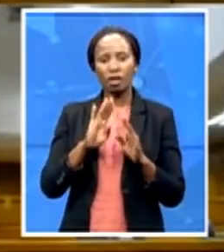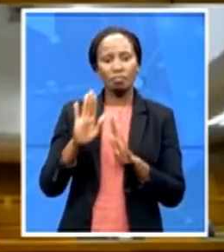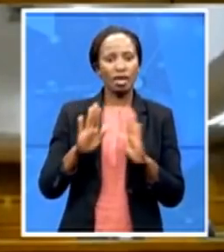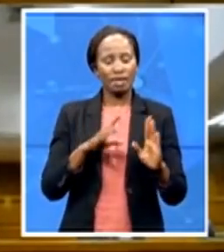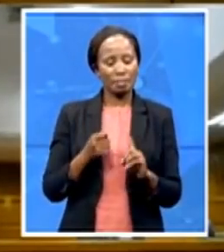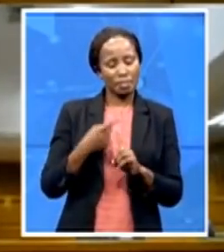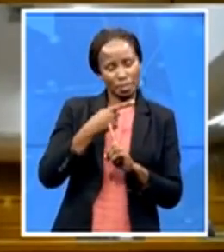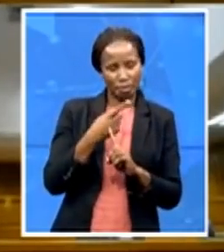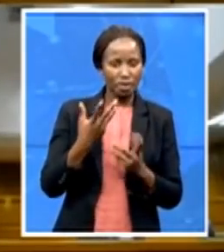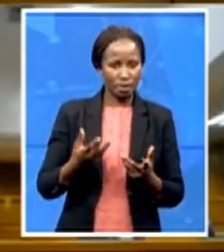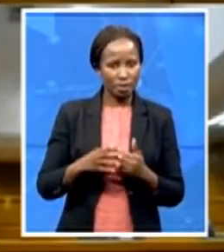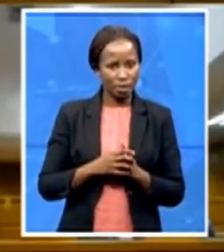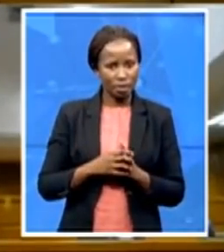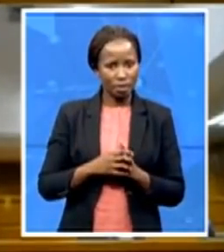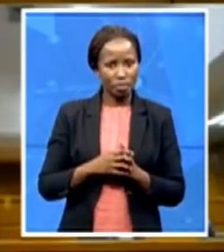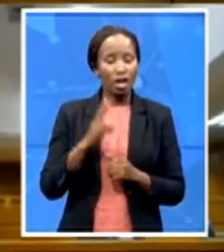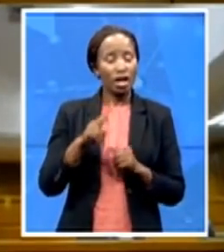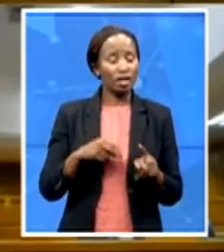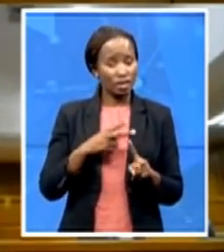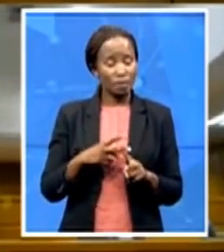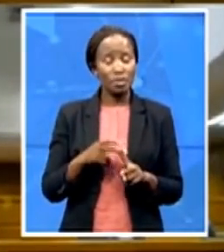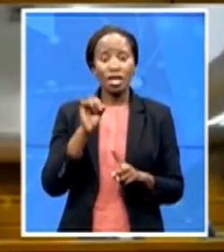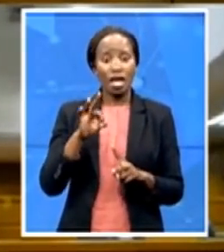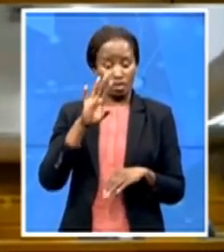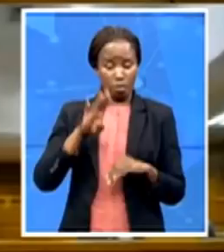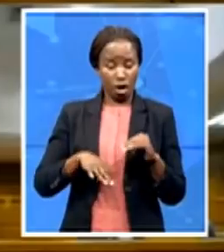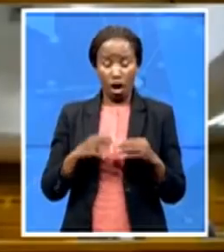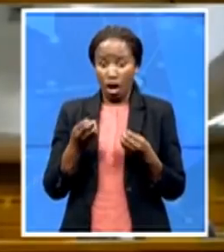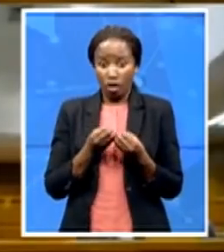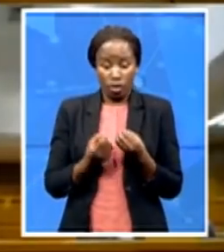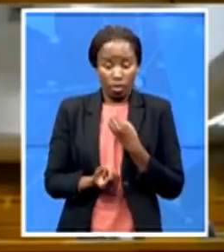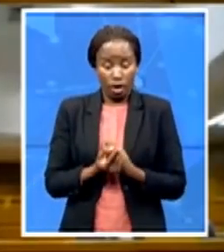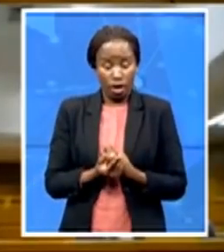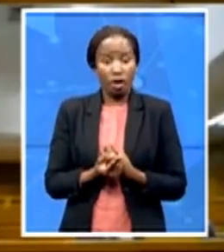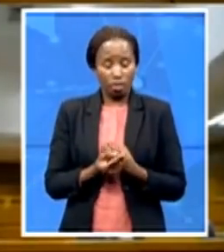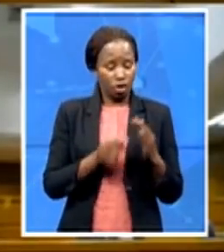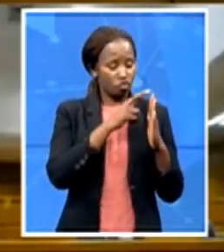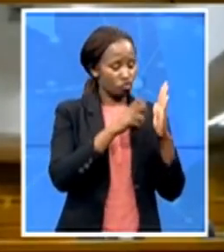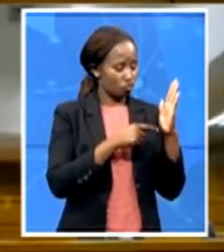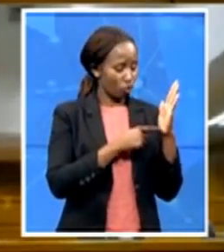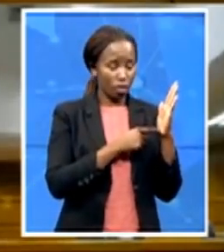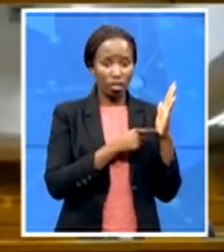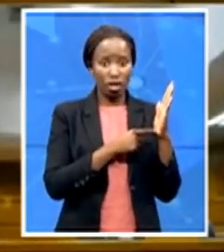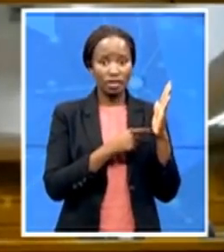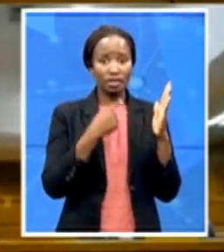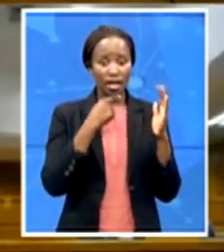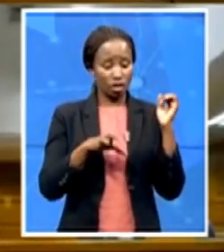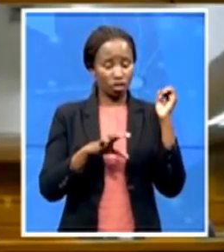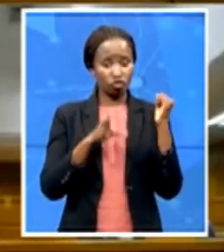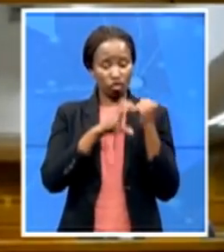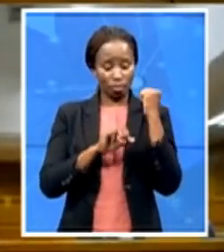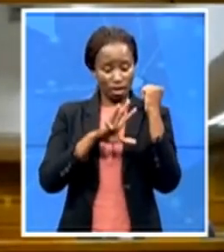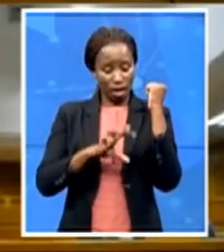if anything, the new rules favour the incumbents of Chapter 9 officers by making it more difficult to remove them on the grounds